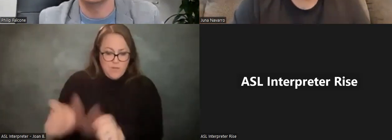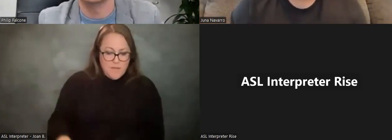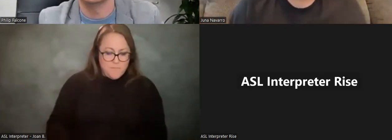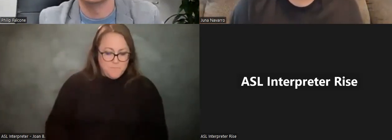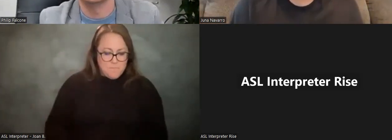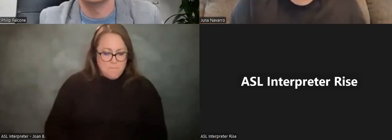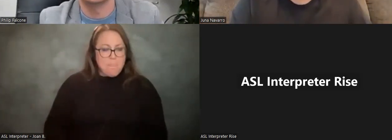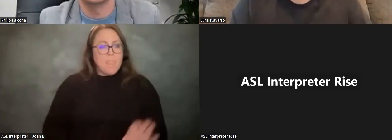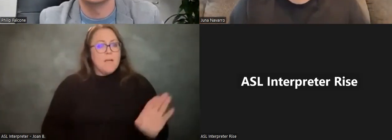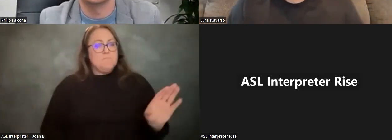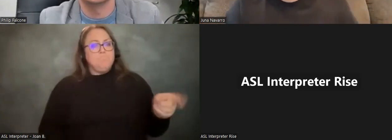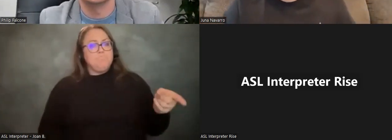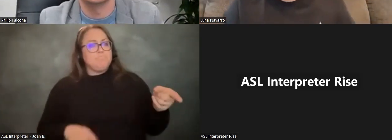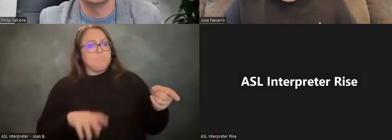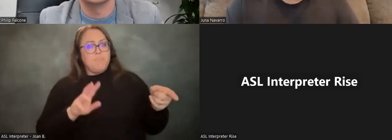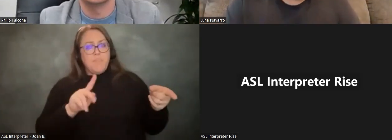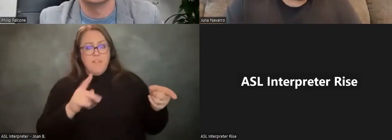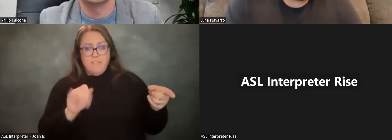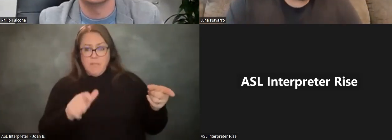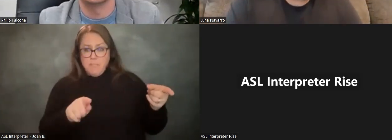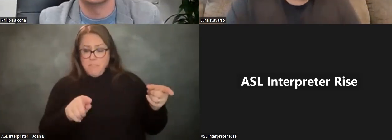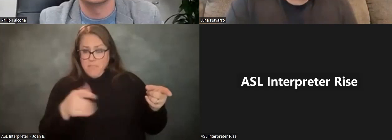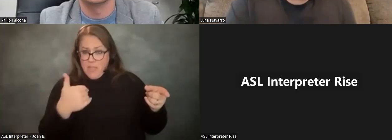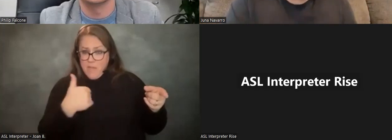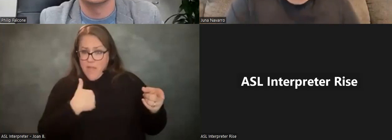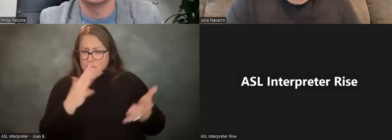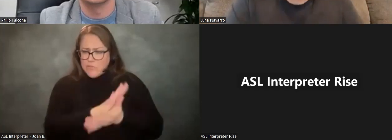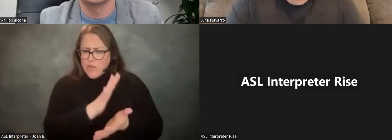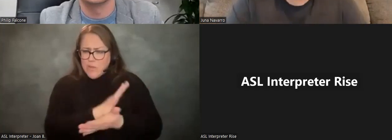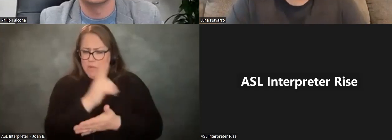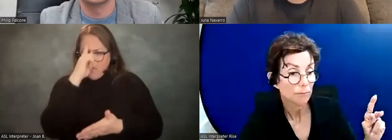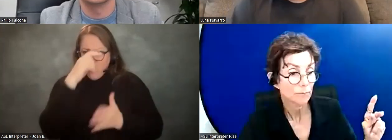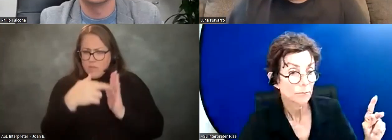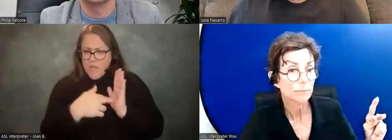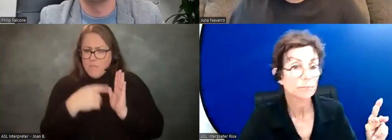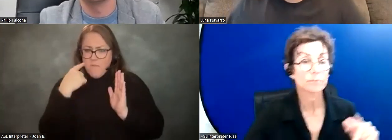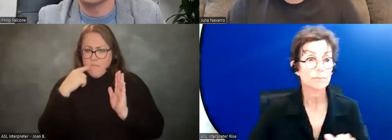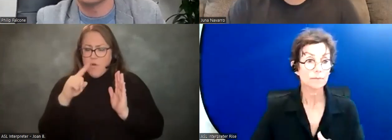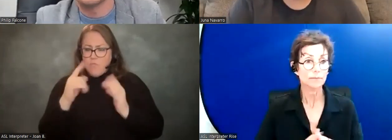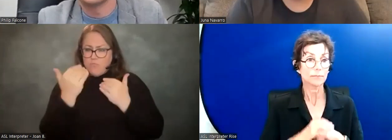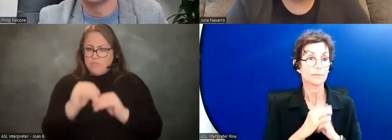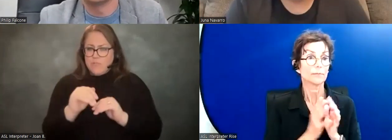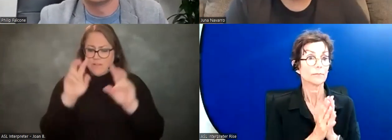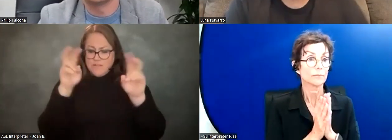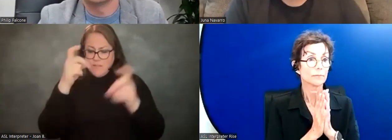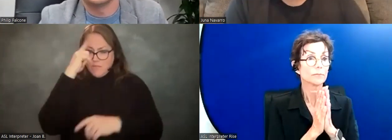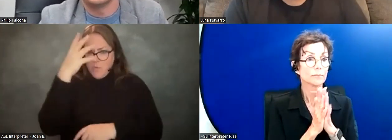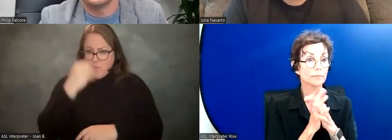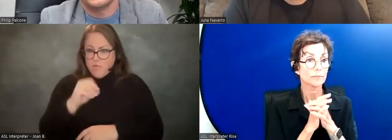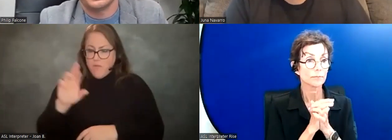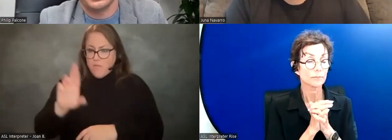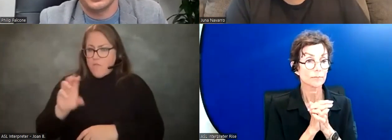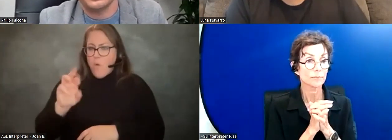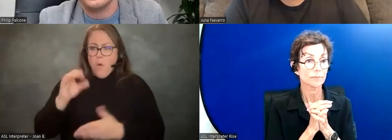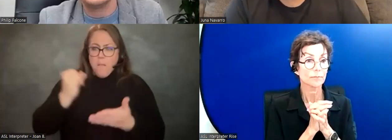Philip, is there a document of the guidelines for the restricted topics for the Beautify Riverside project or murals that you